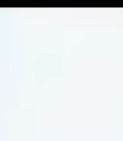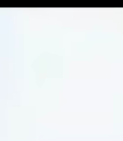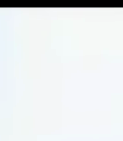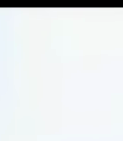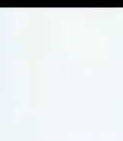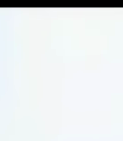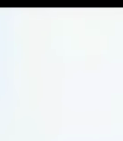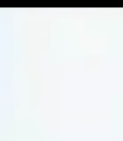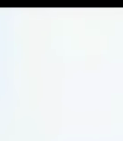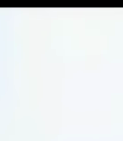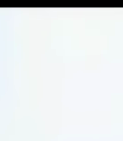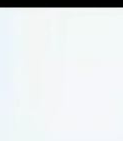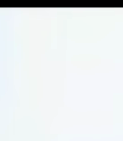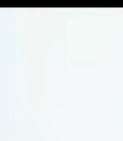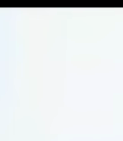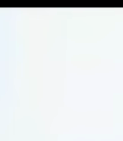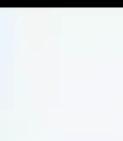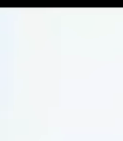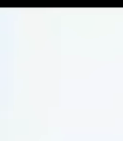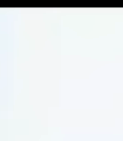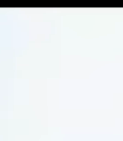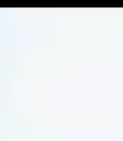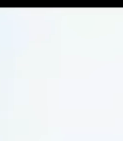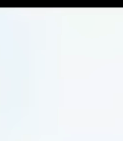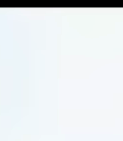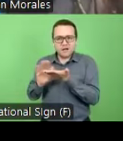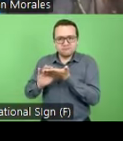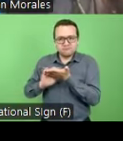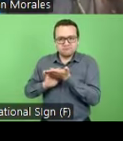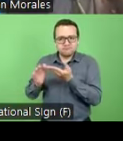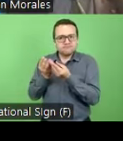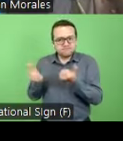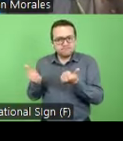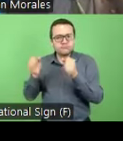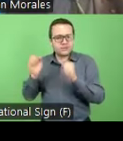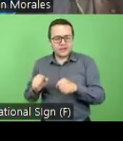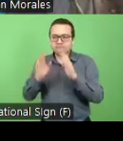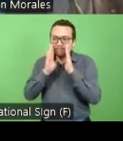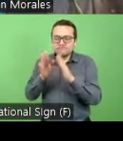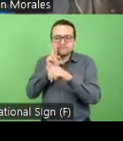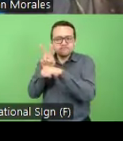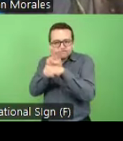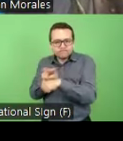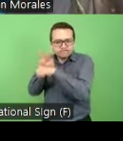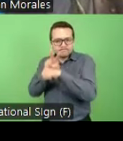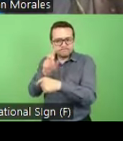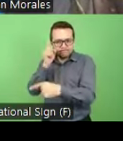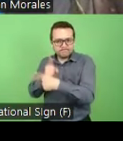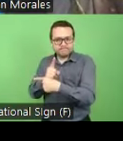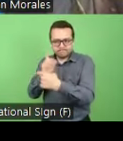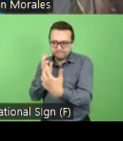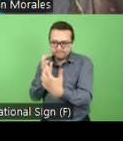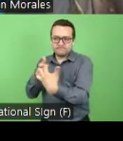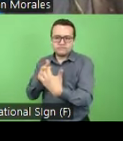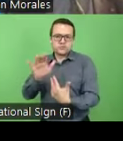barriers in healthcare access and the relevance to strengthen data to achieve effective monitoring of